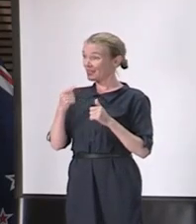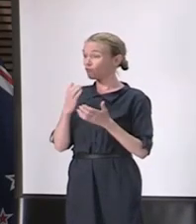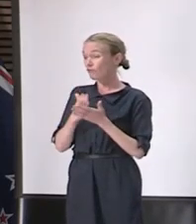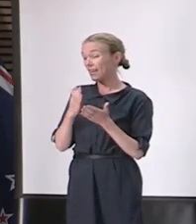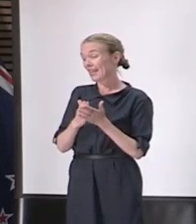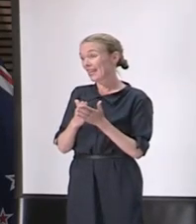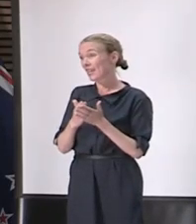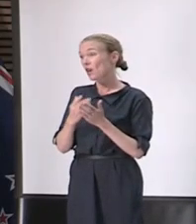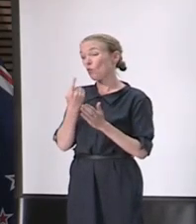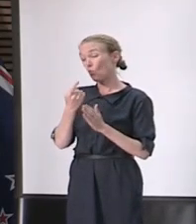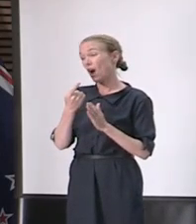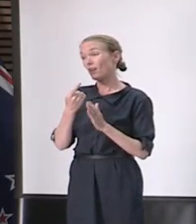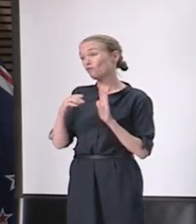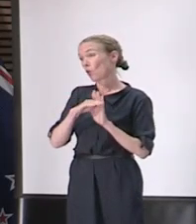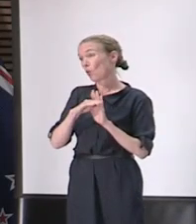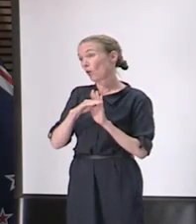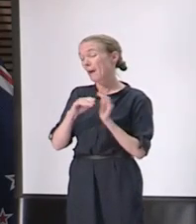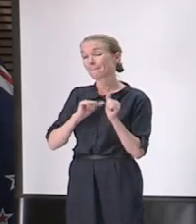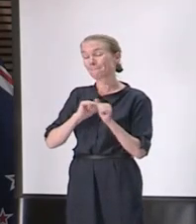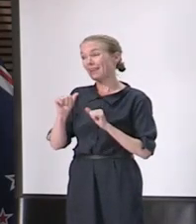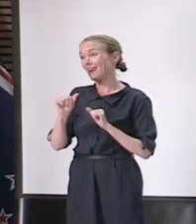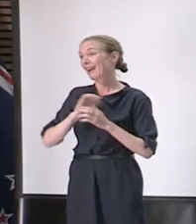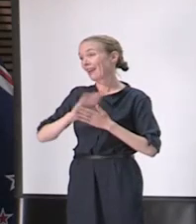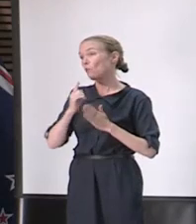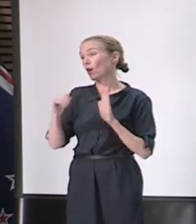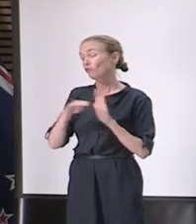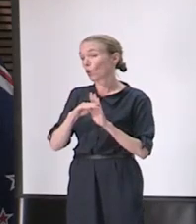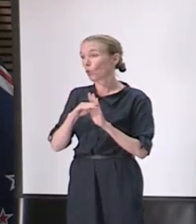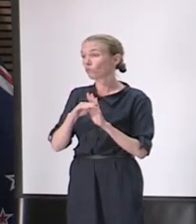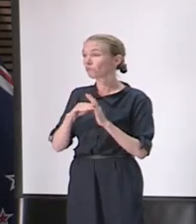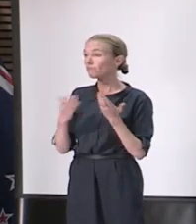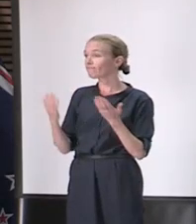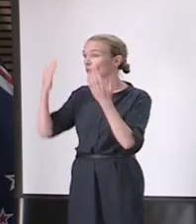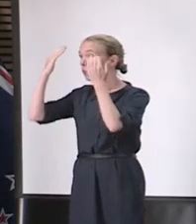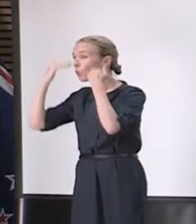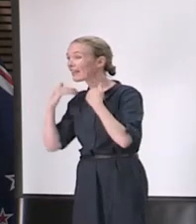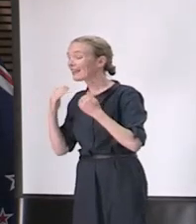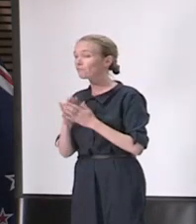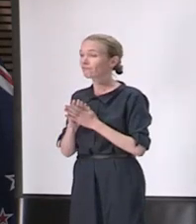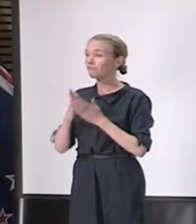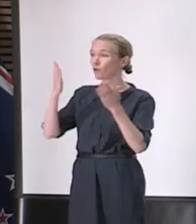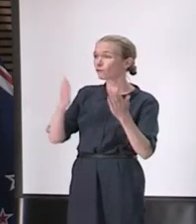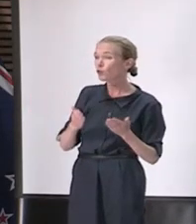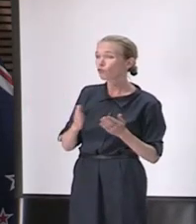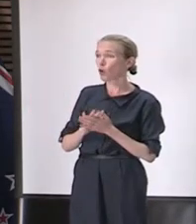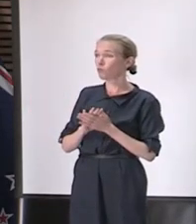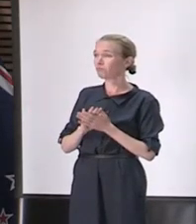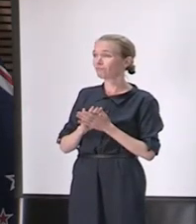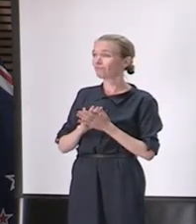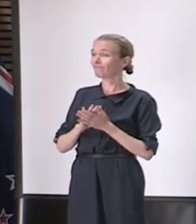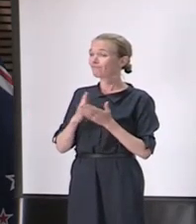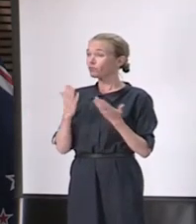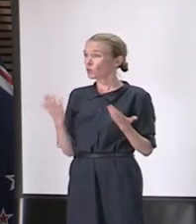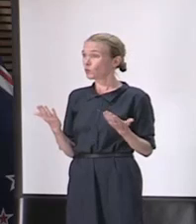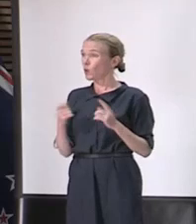events. We've made the same hard call for weddings, funerals, any gathering of note. You know, I spoke to someone last week who turned 100